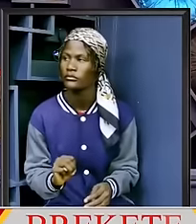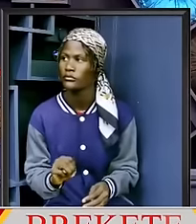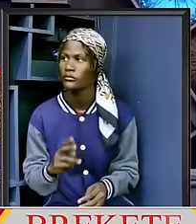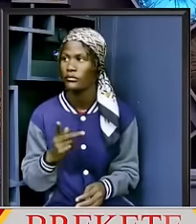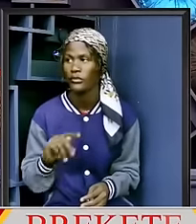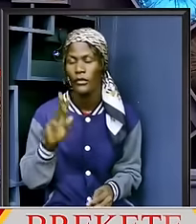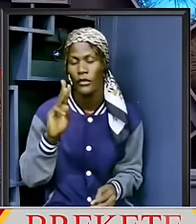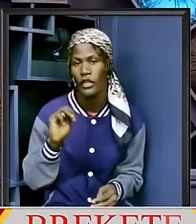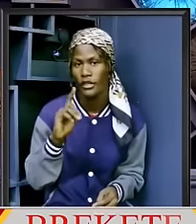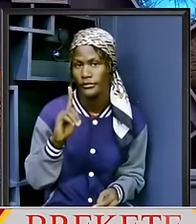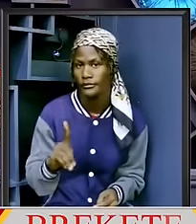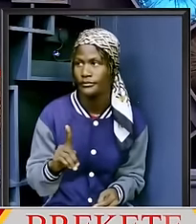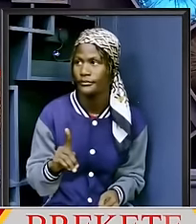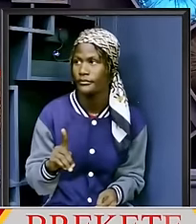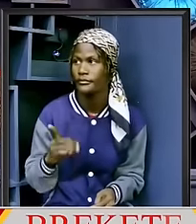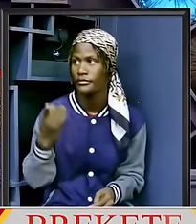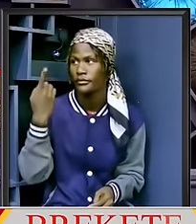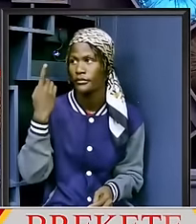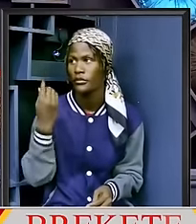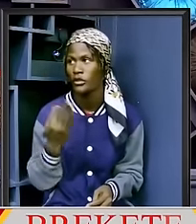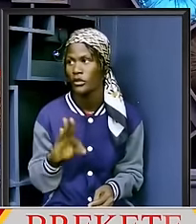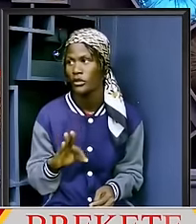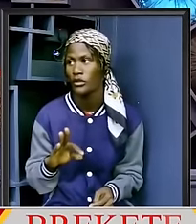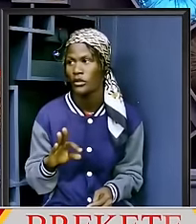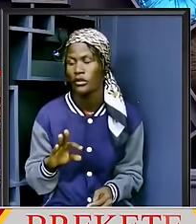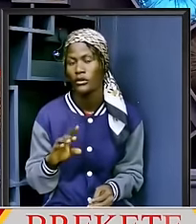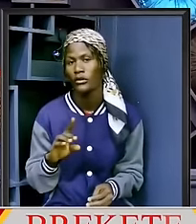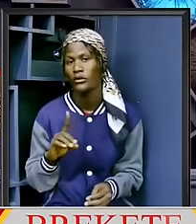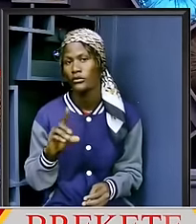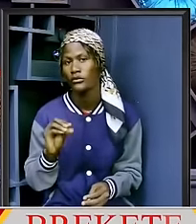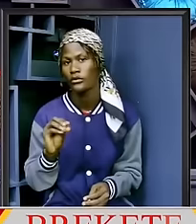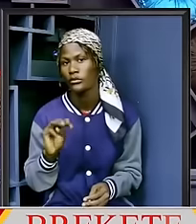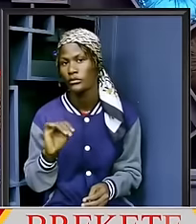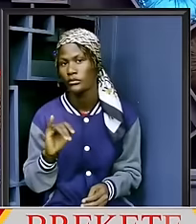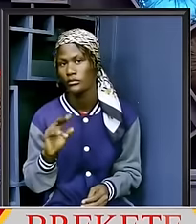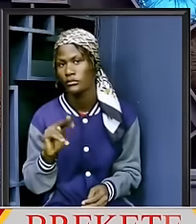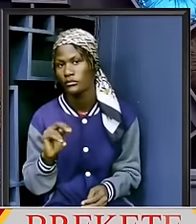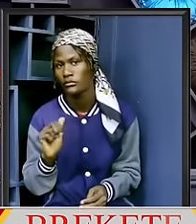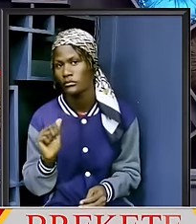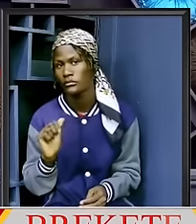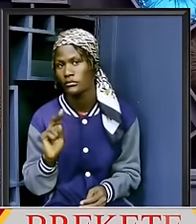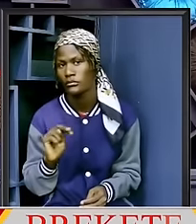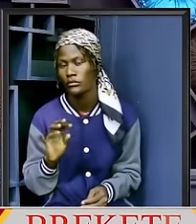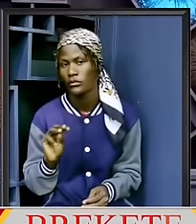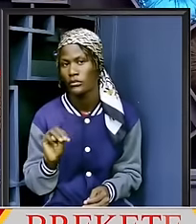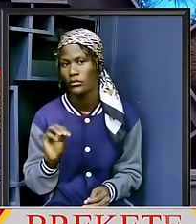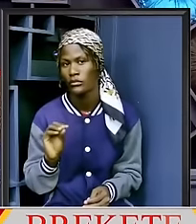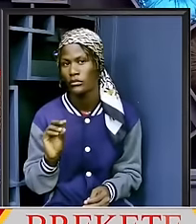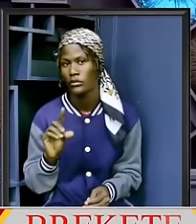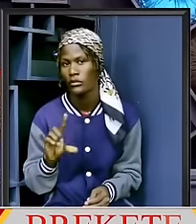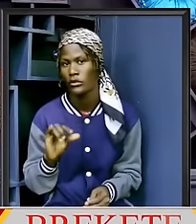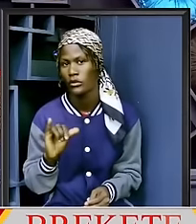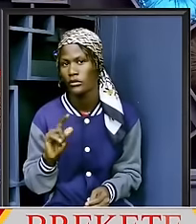I'm the MD of Predominance Multipurpose Cooperative Society. Predominance